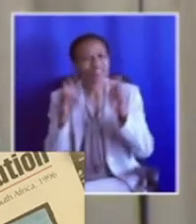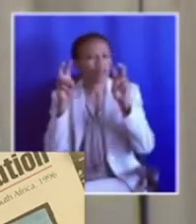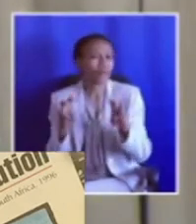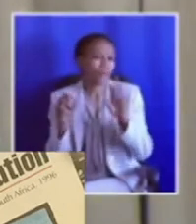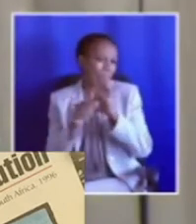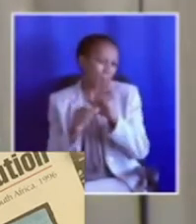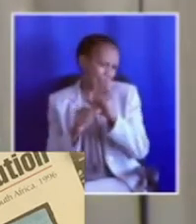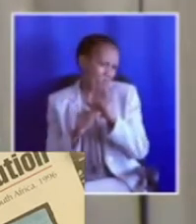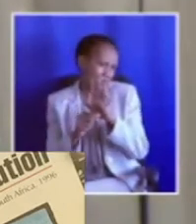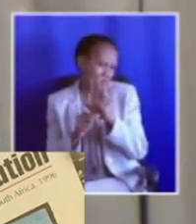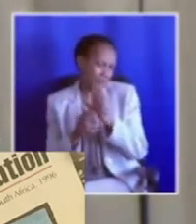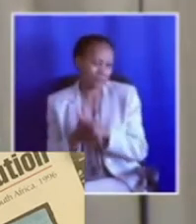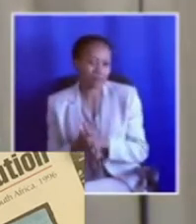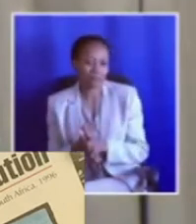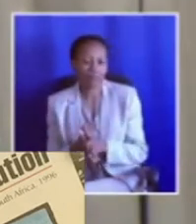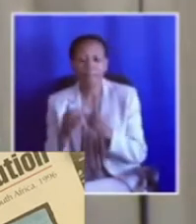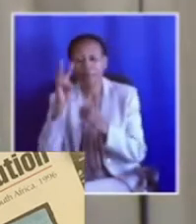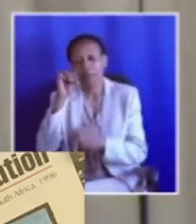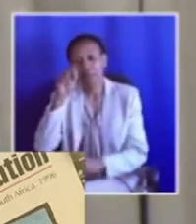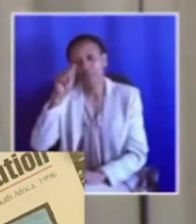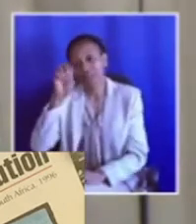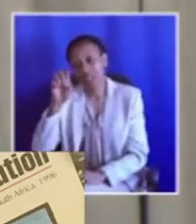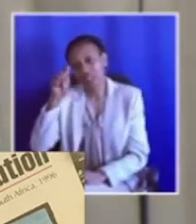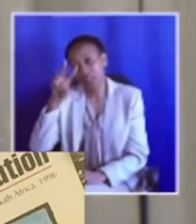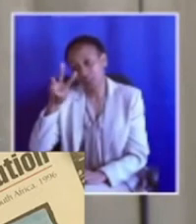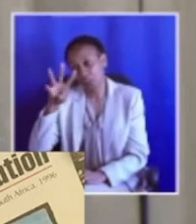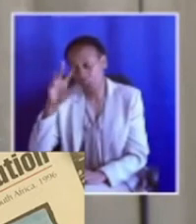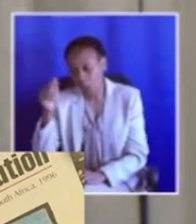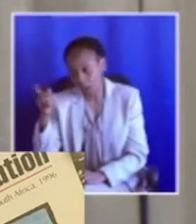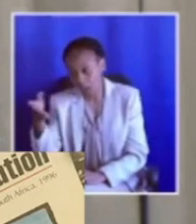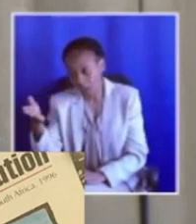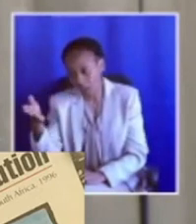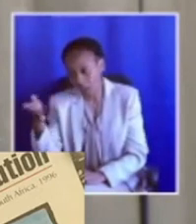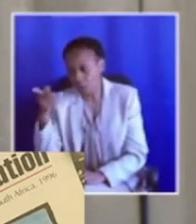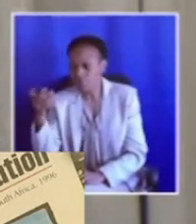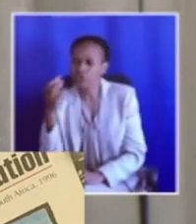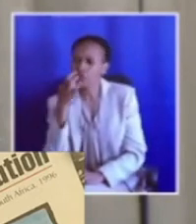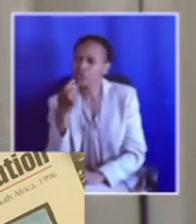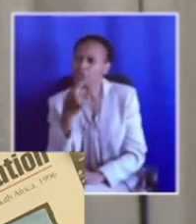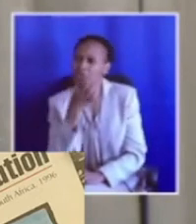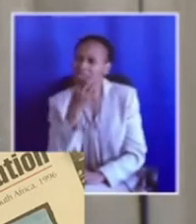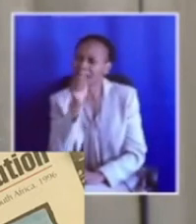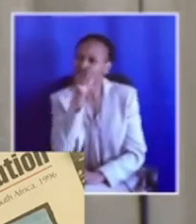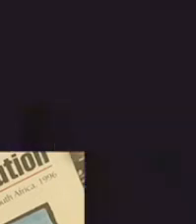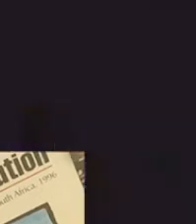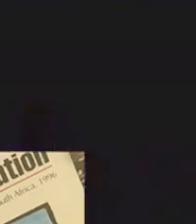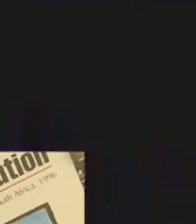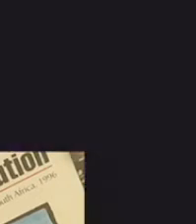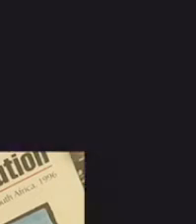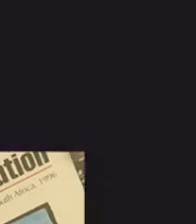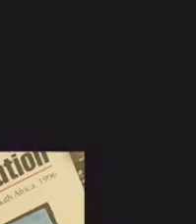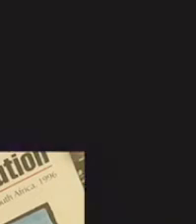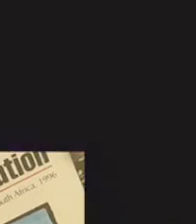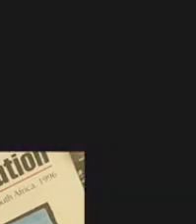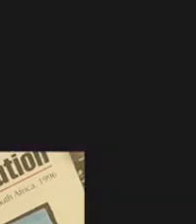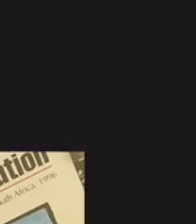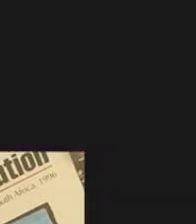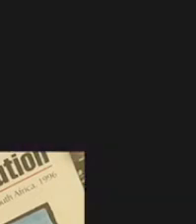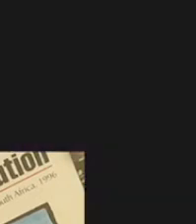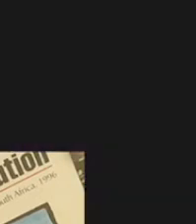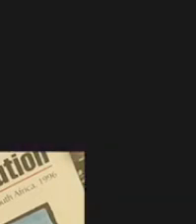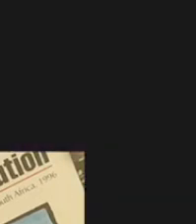important topic. Honorable Mtetwa, you say that the ANC have a balanced Honorable approach. Lund, I think at